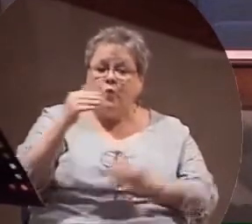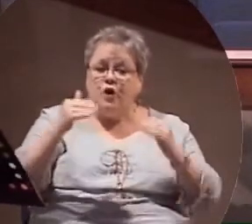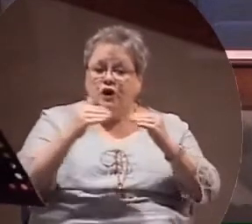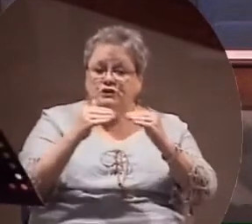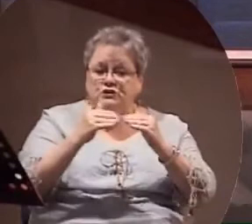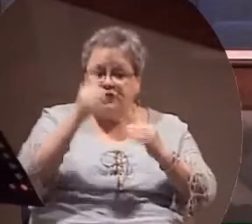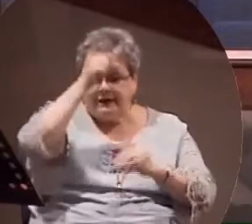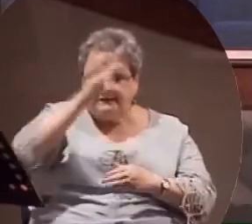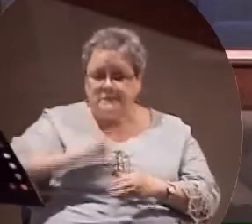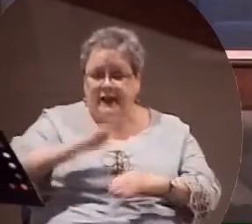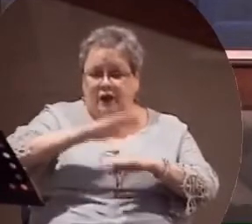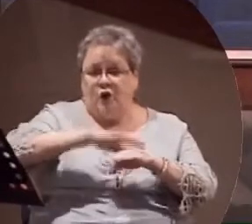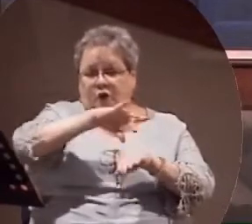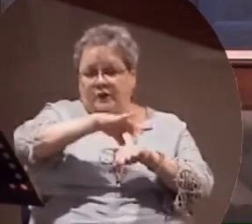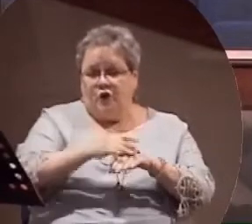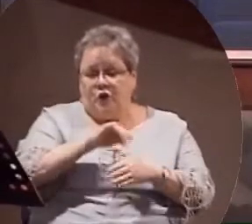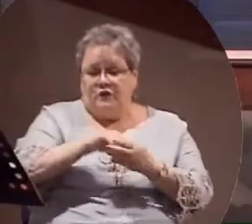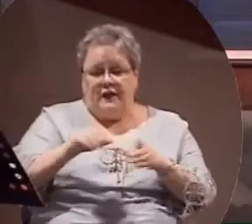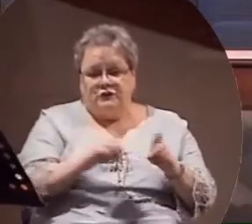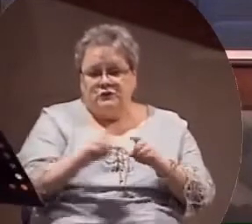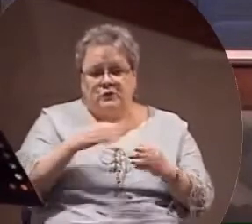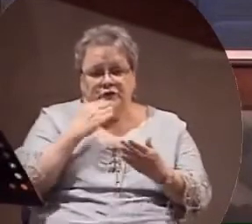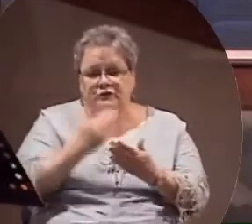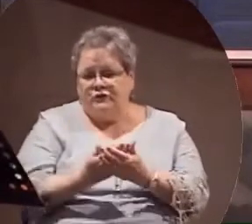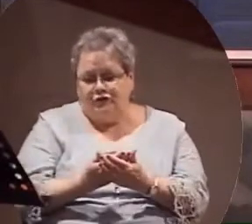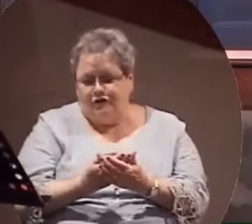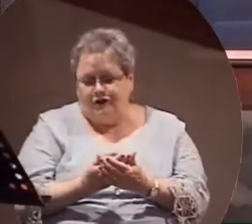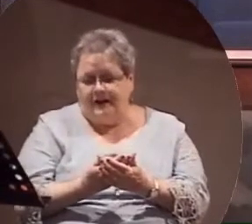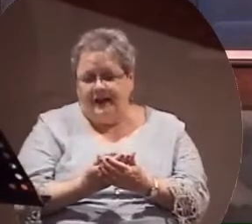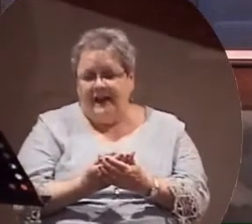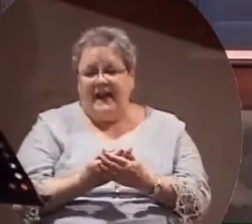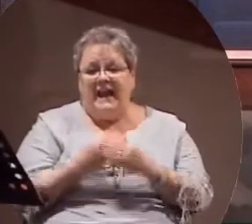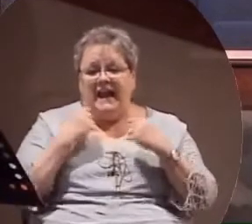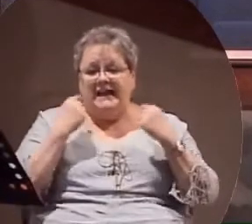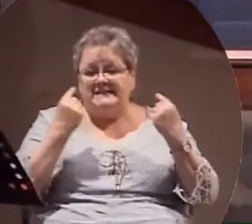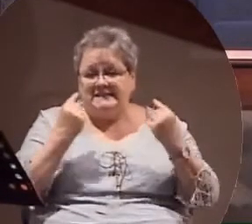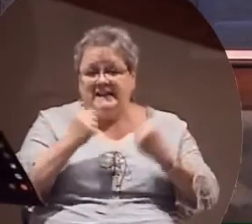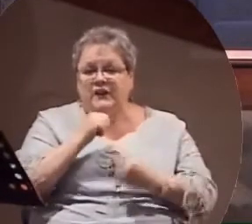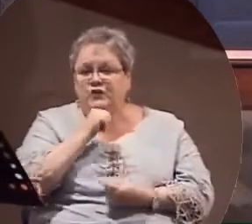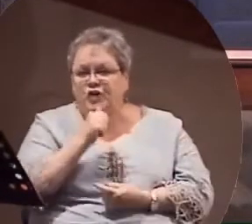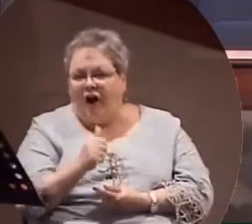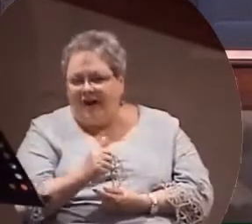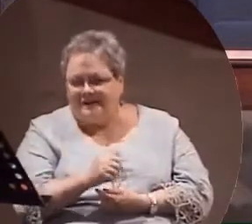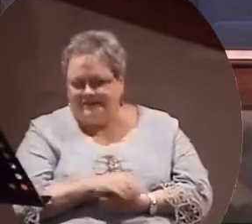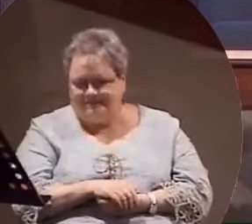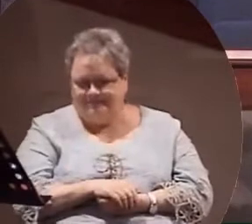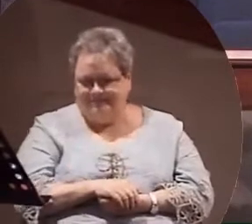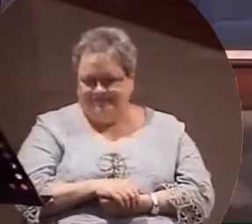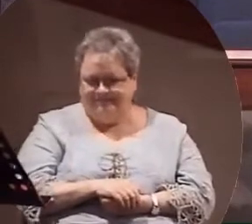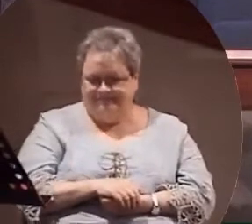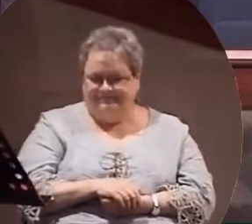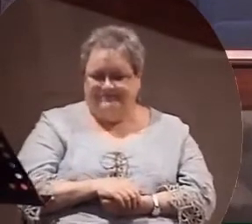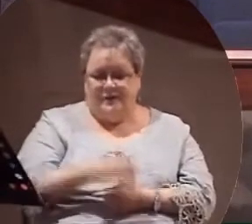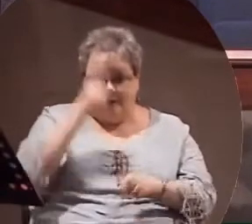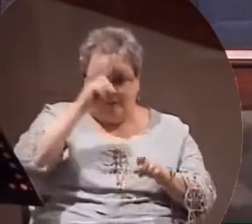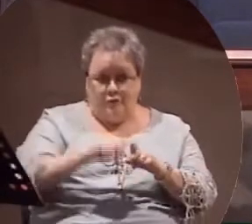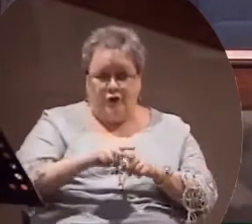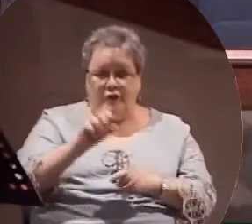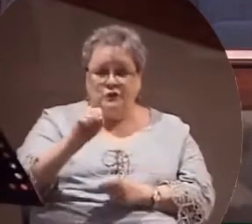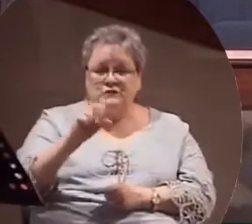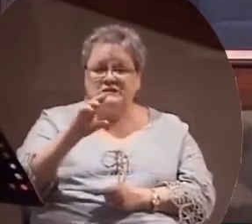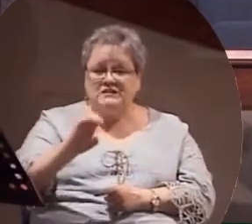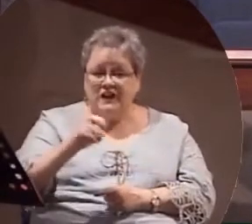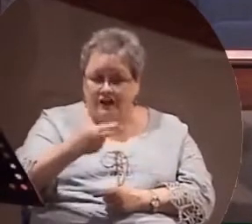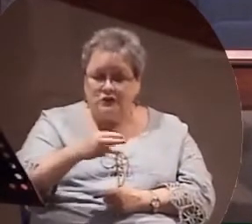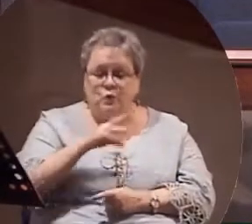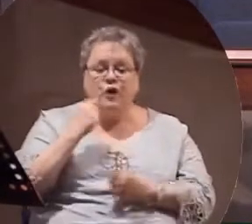the earth that doeth good and sinneth not. Hey, can I tell you something about old brother Such? He was